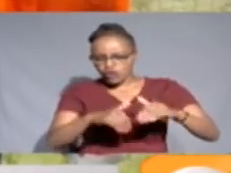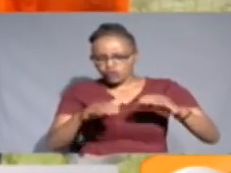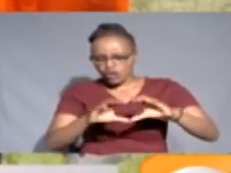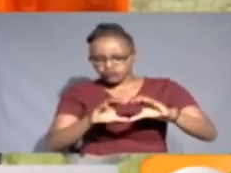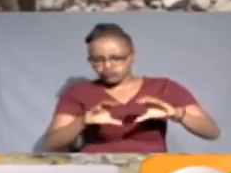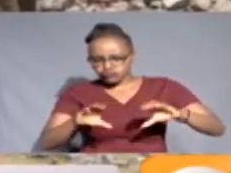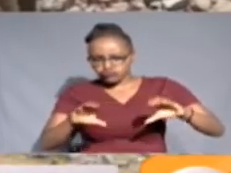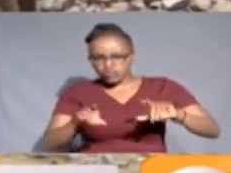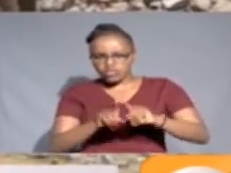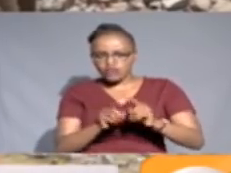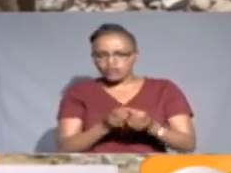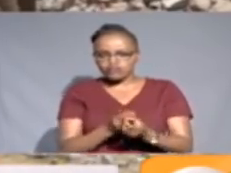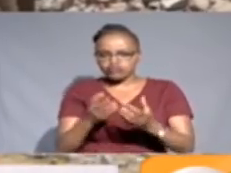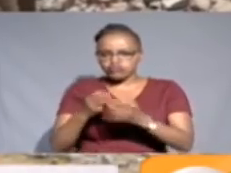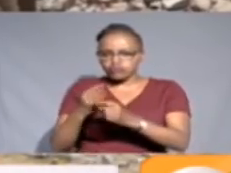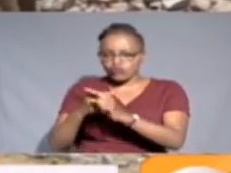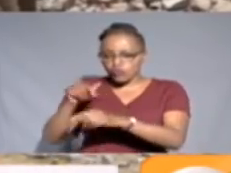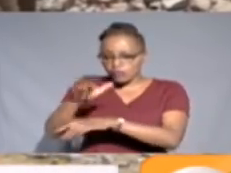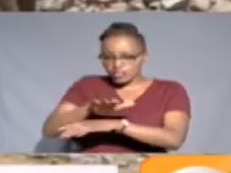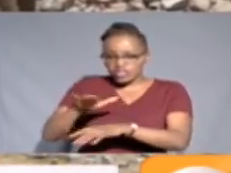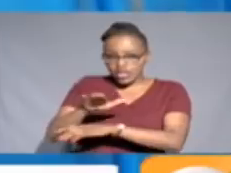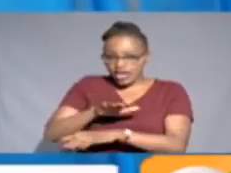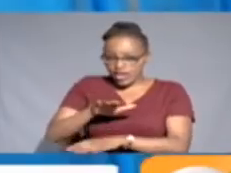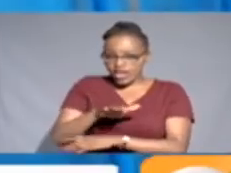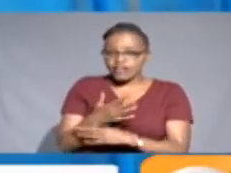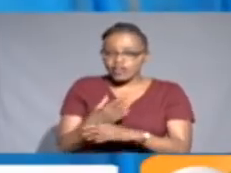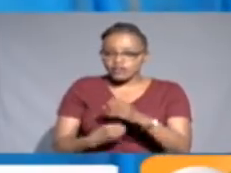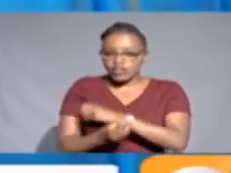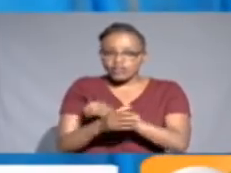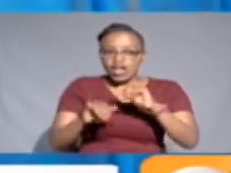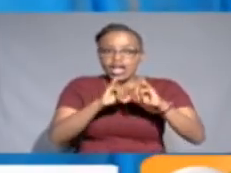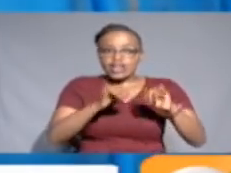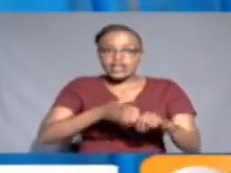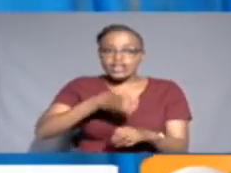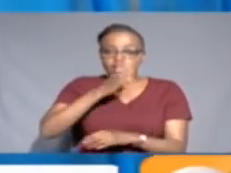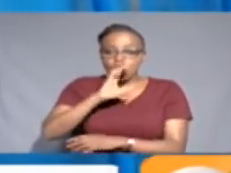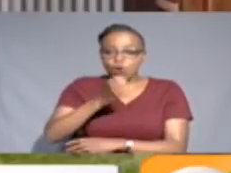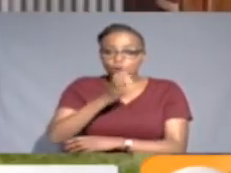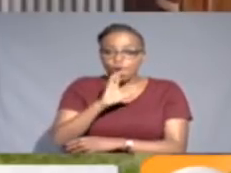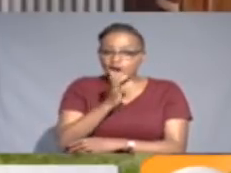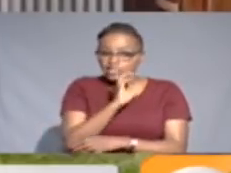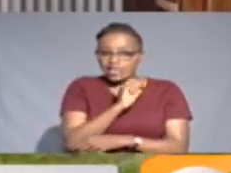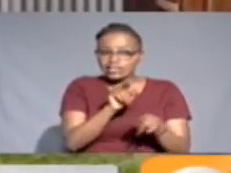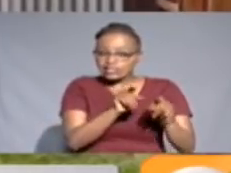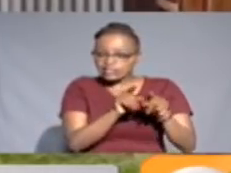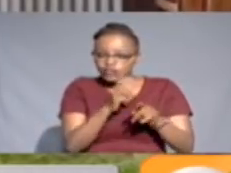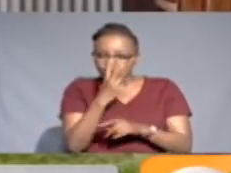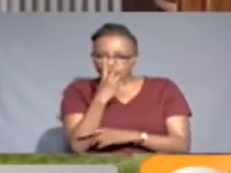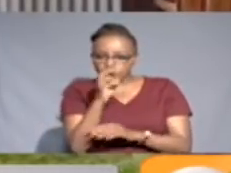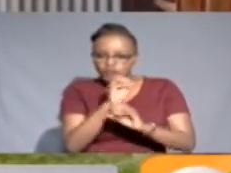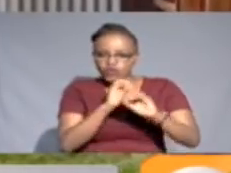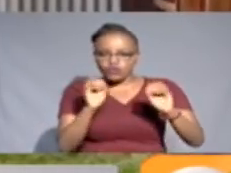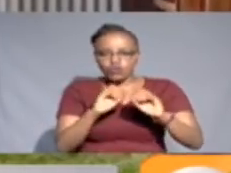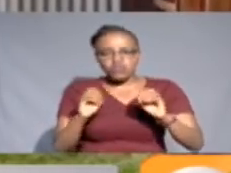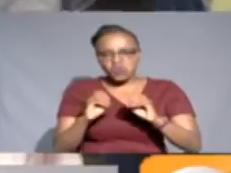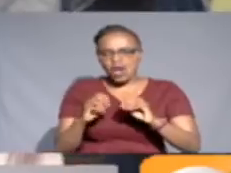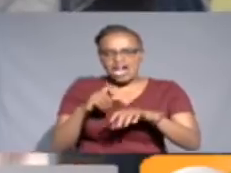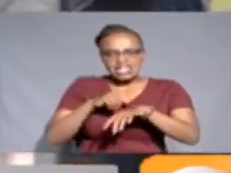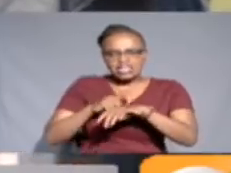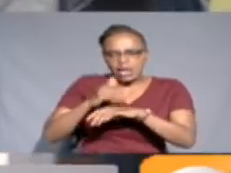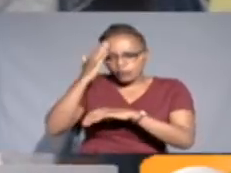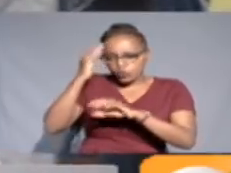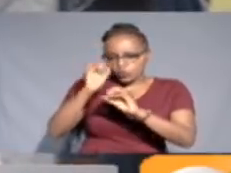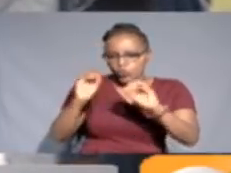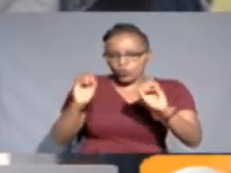and distributing it from this site, disguised as clean water in a racket that ran undetected for an unknown period of time.